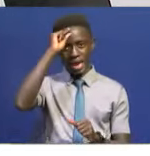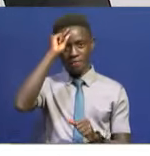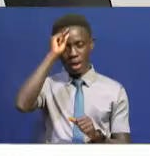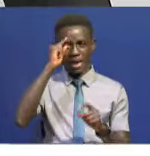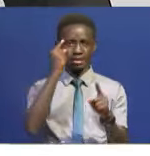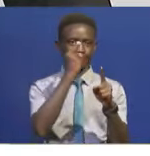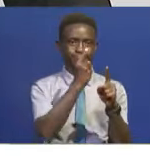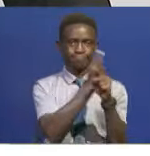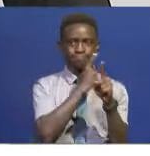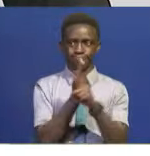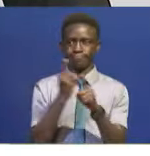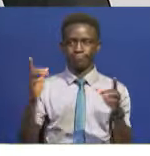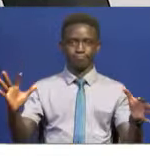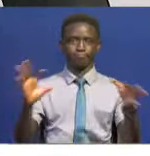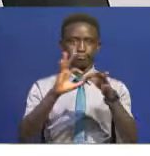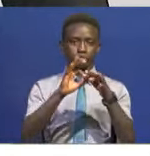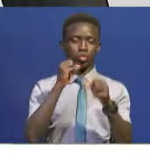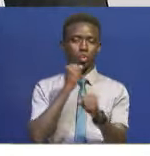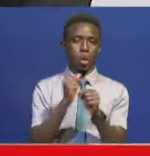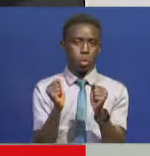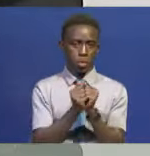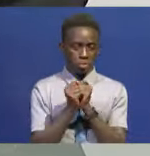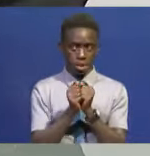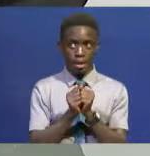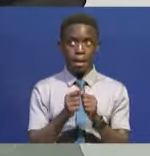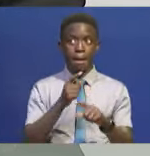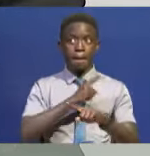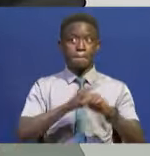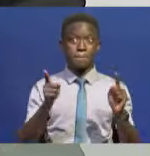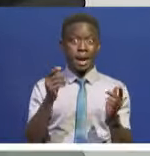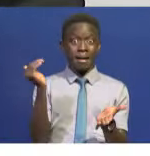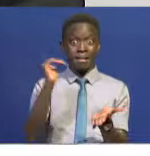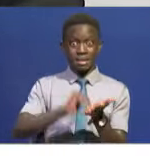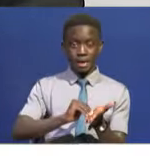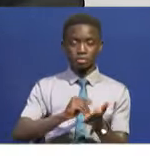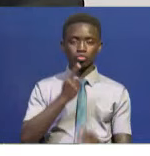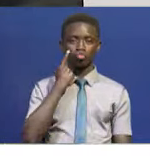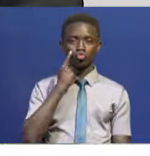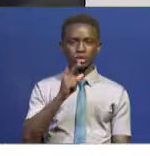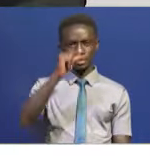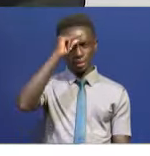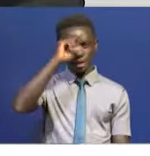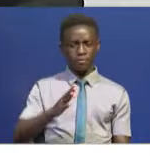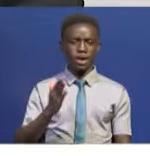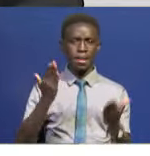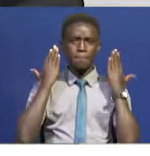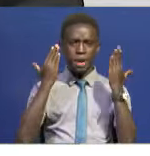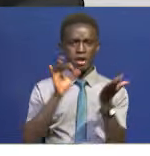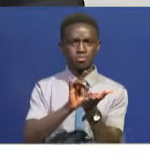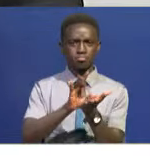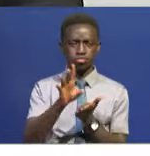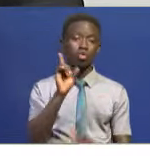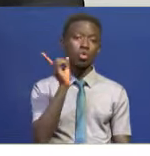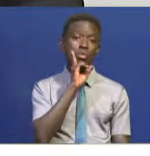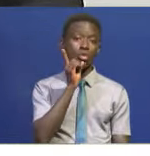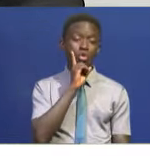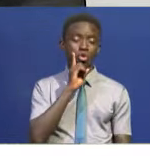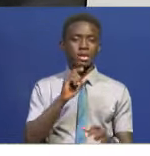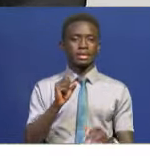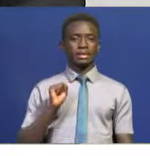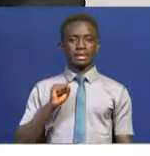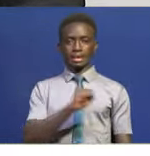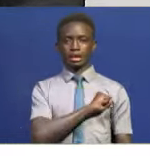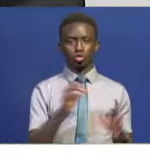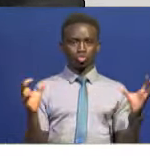But meanwhile, the impeachment motion against Meru Governor Kawira Mwangaza is set to be canvassed tomorrow in a special sitting by the Senate. The